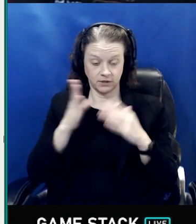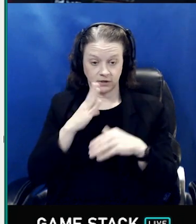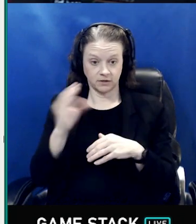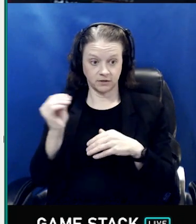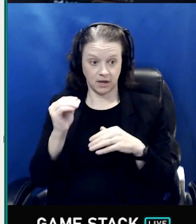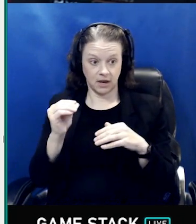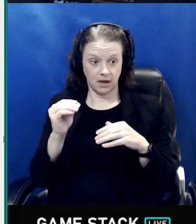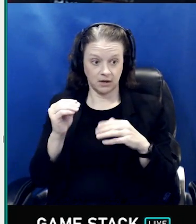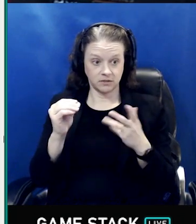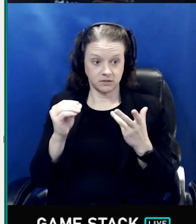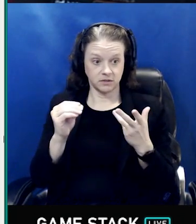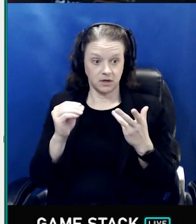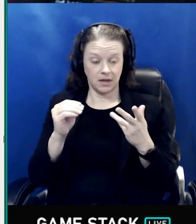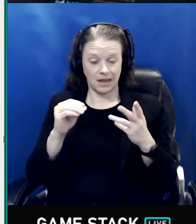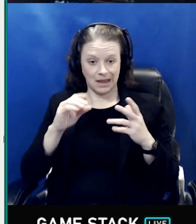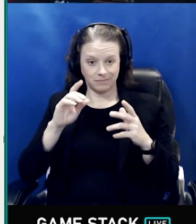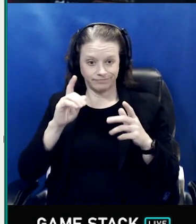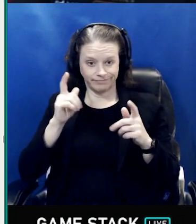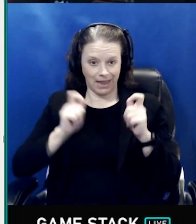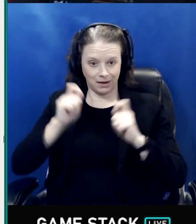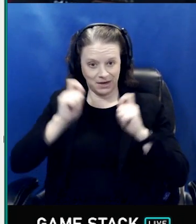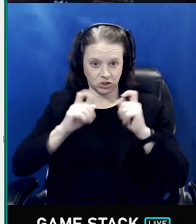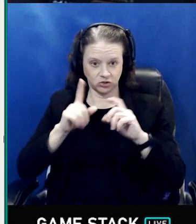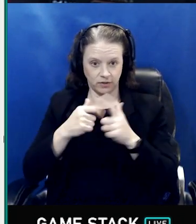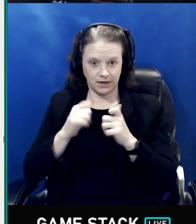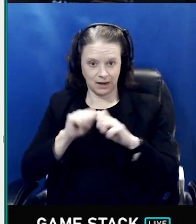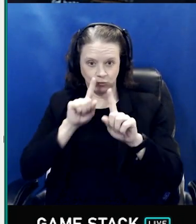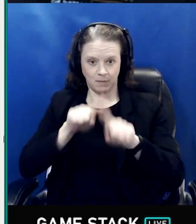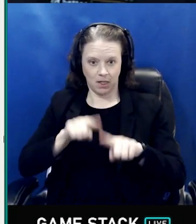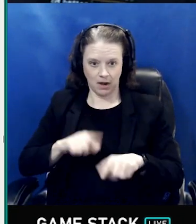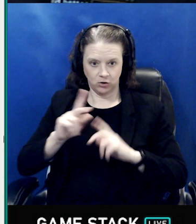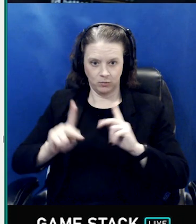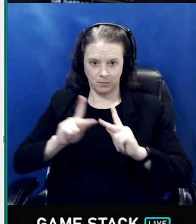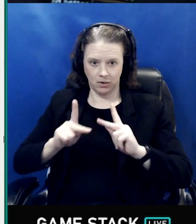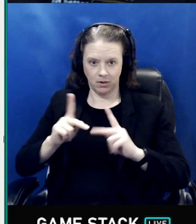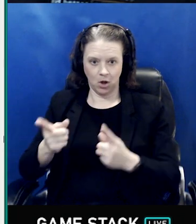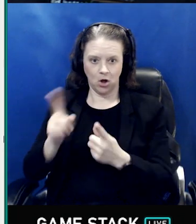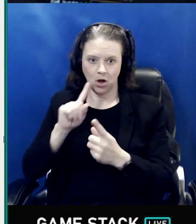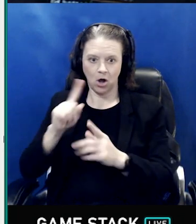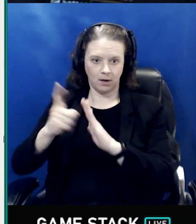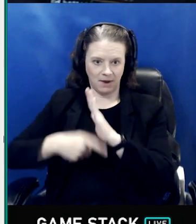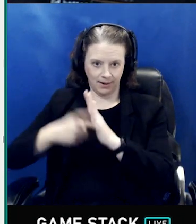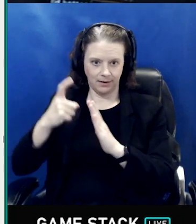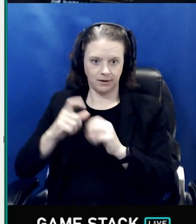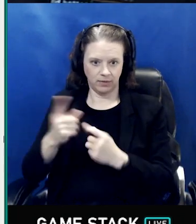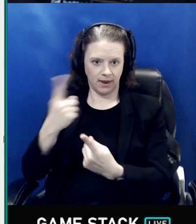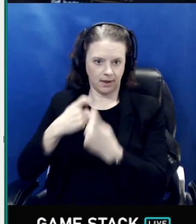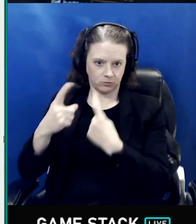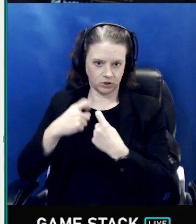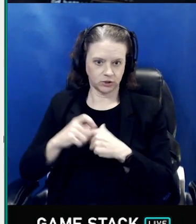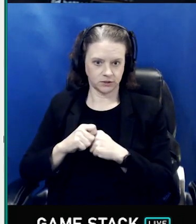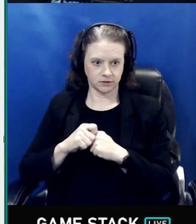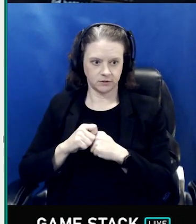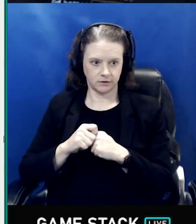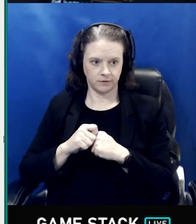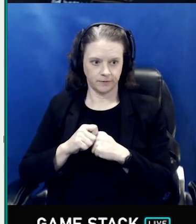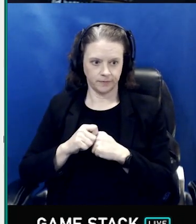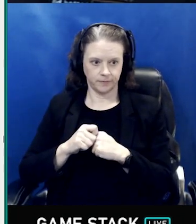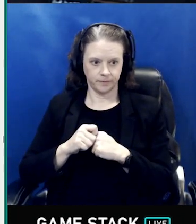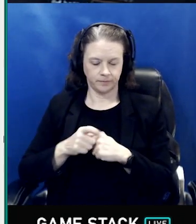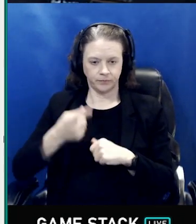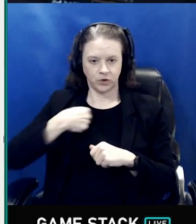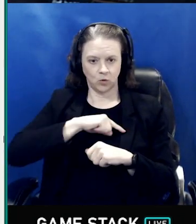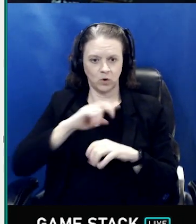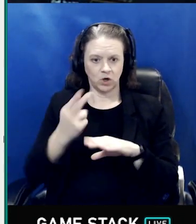reply users' FAQ automatically in community. We can extend the usage of a bot with diverse scenario like